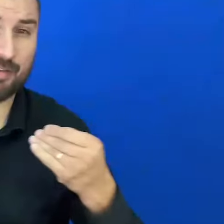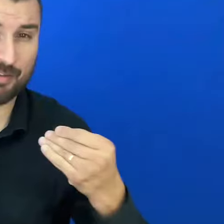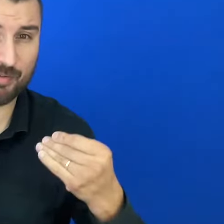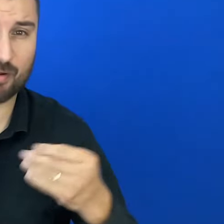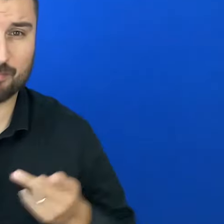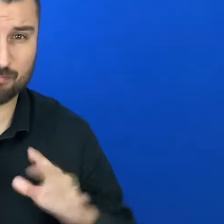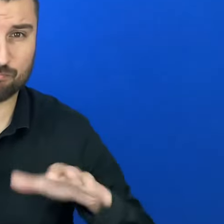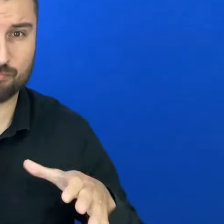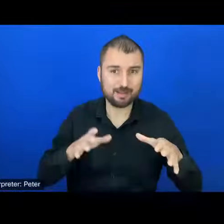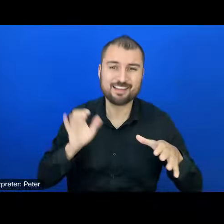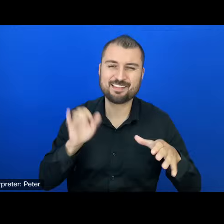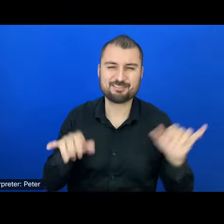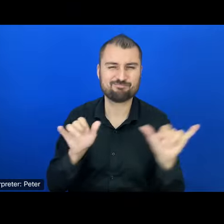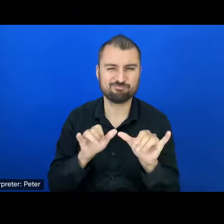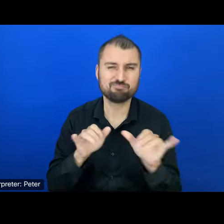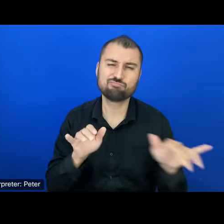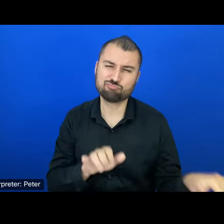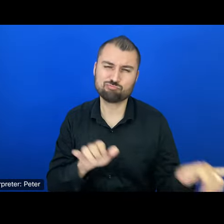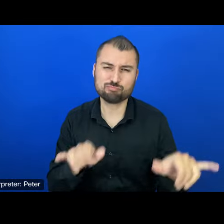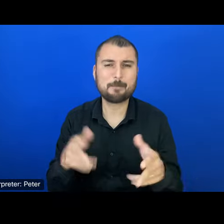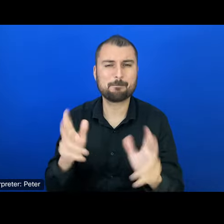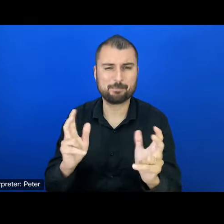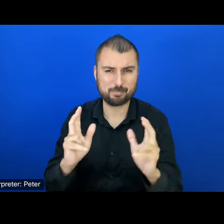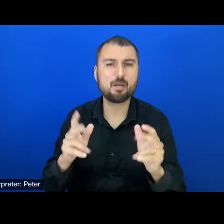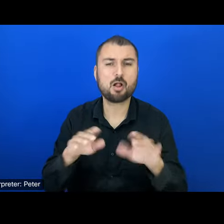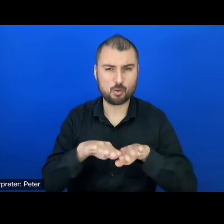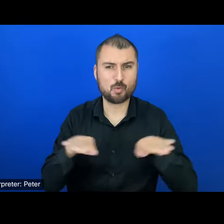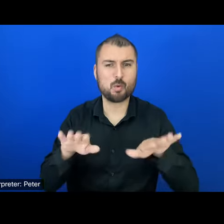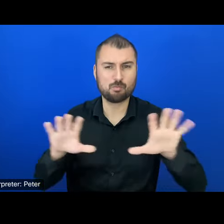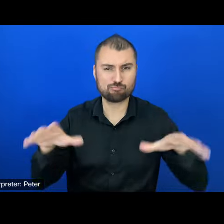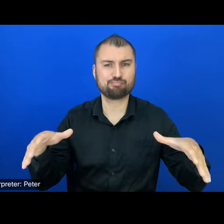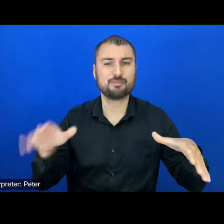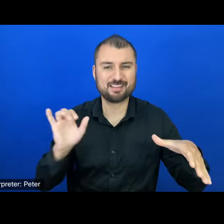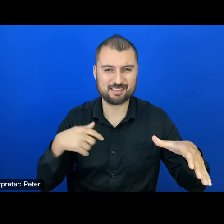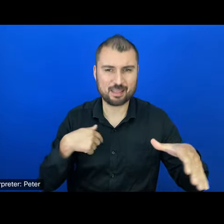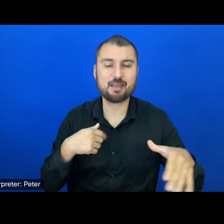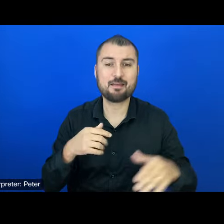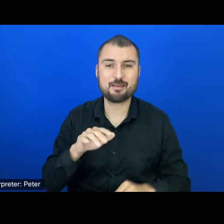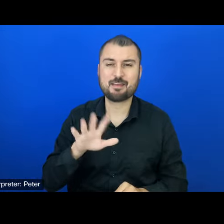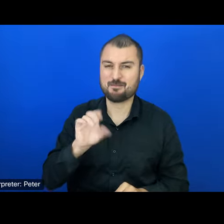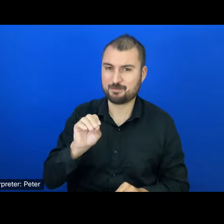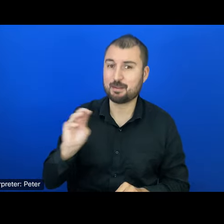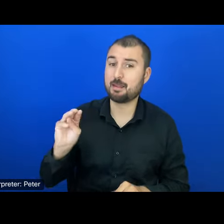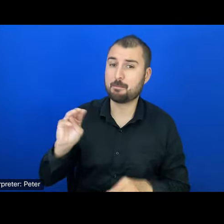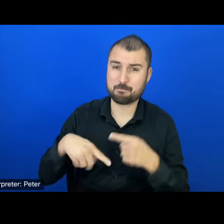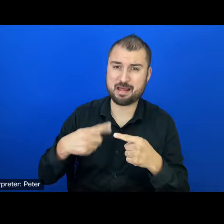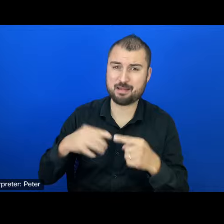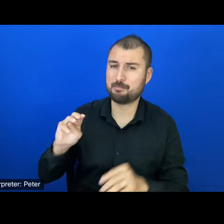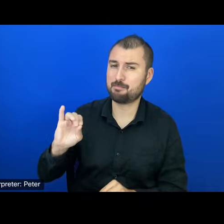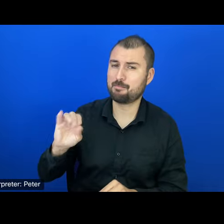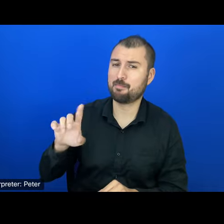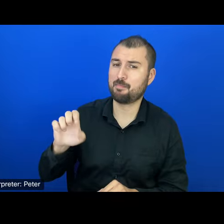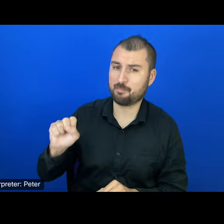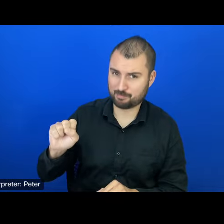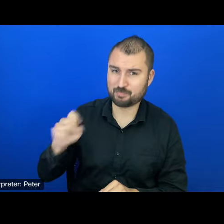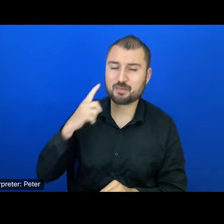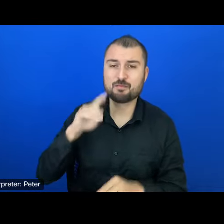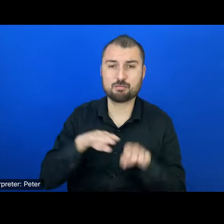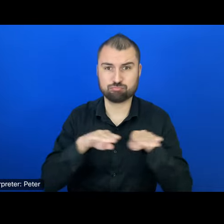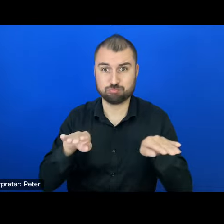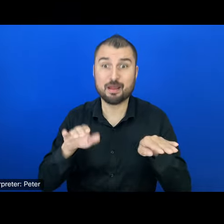size of a basketball court, and it has over 50 miles of shelving, and that allowed us to almost double our storage